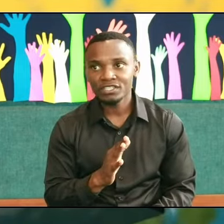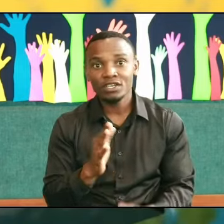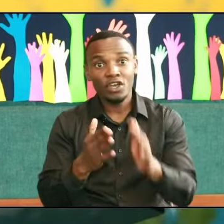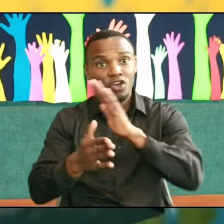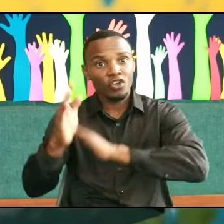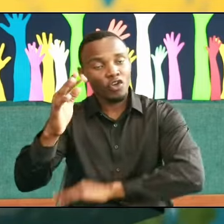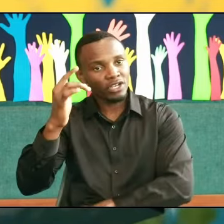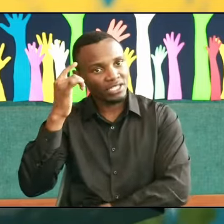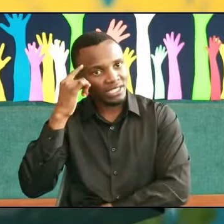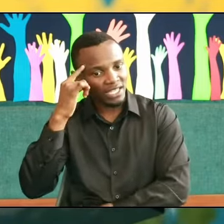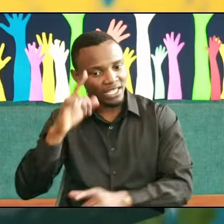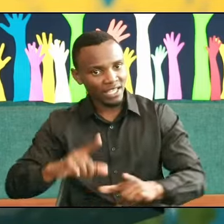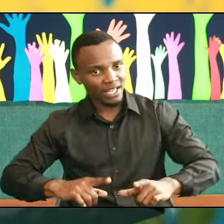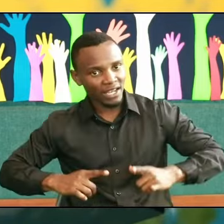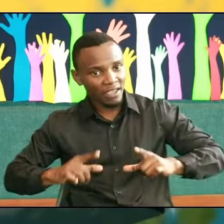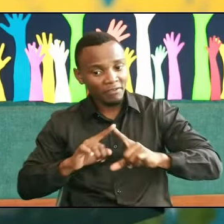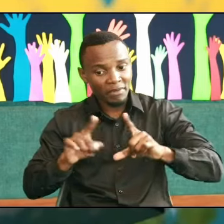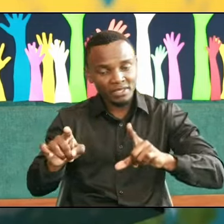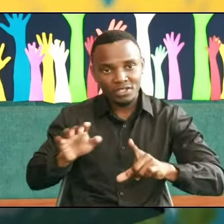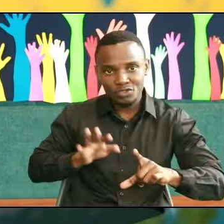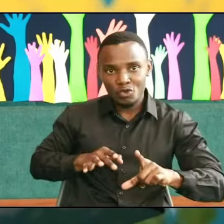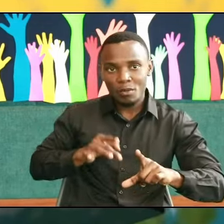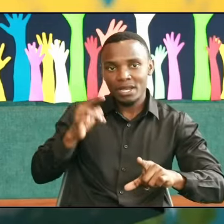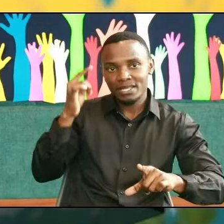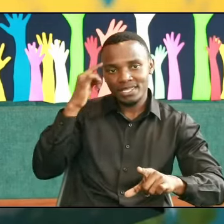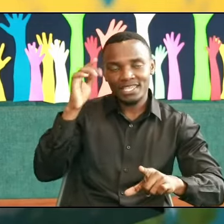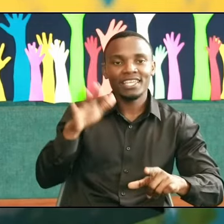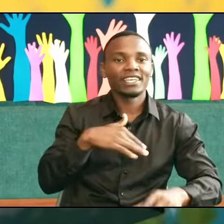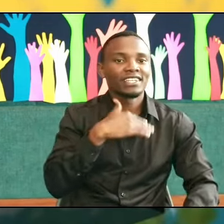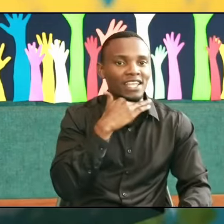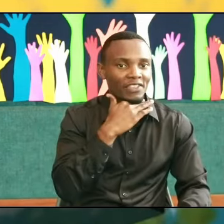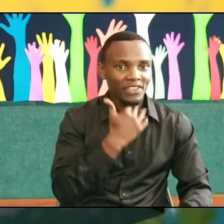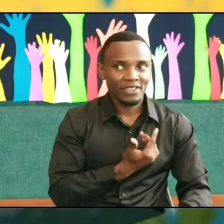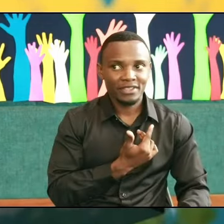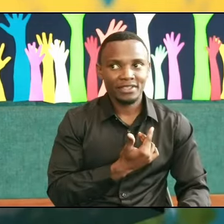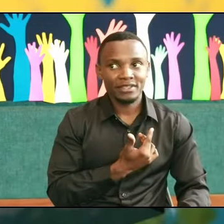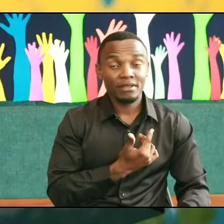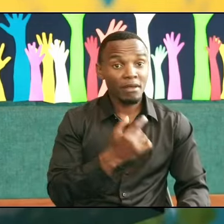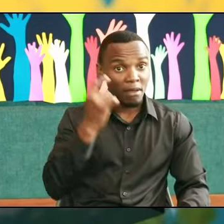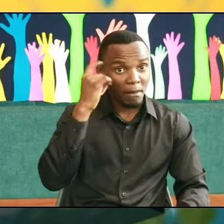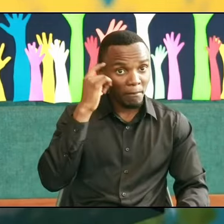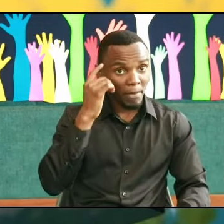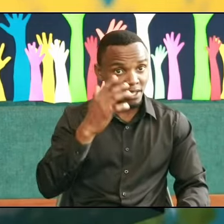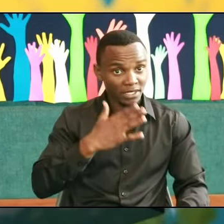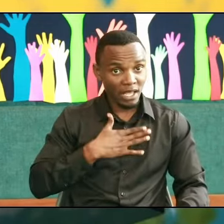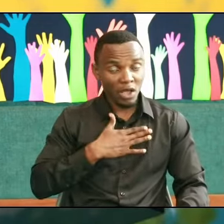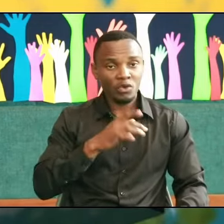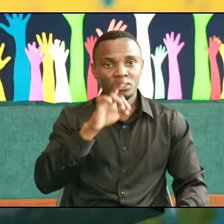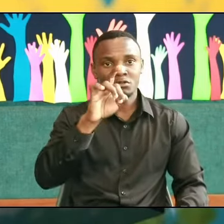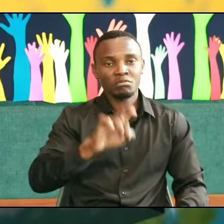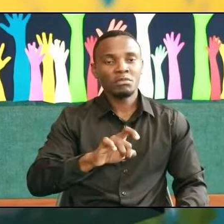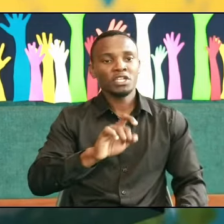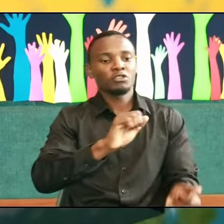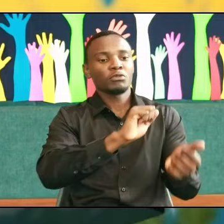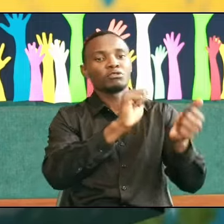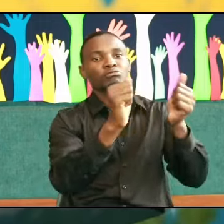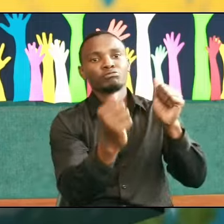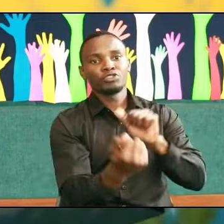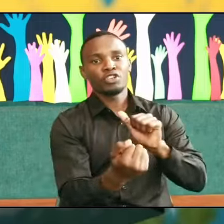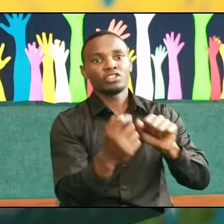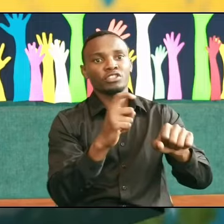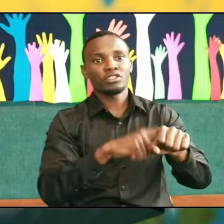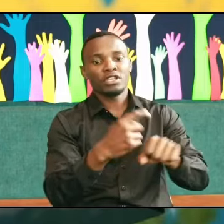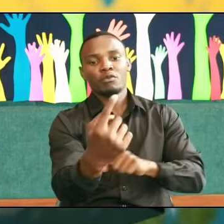life. The lady is thinking what? Death. Our minds need to be renewed when we come before